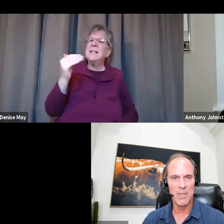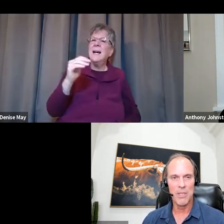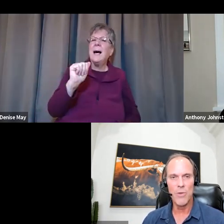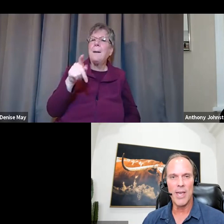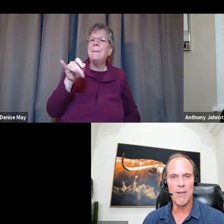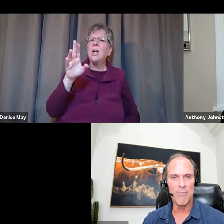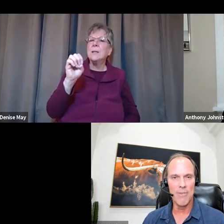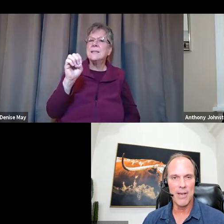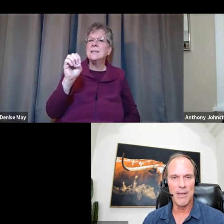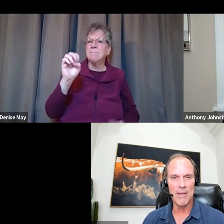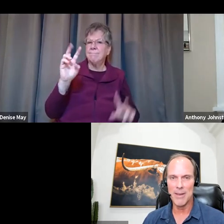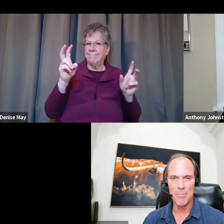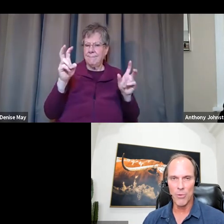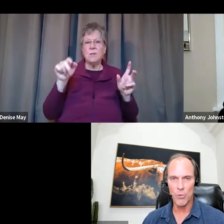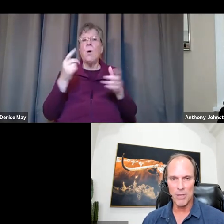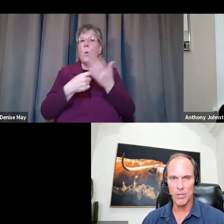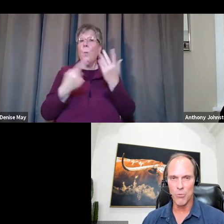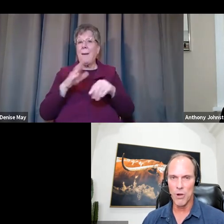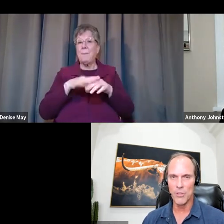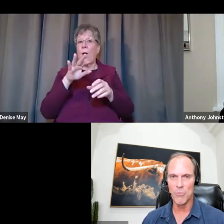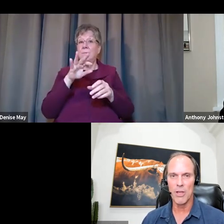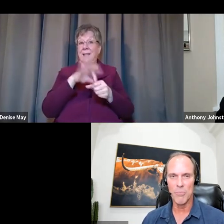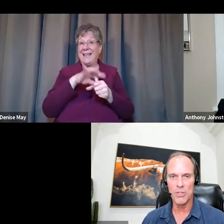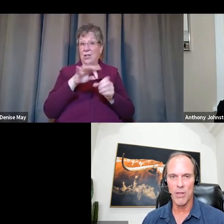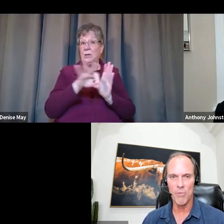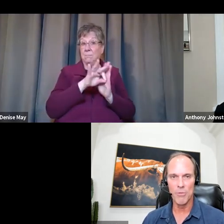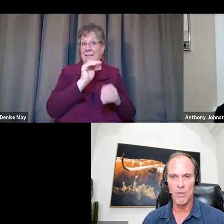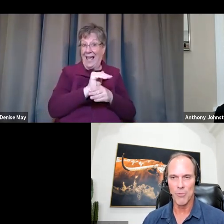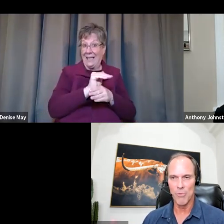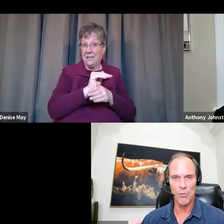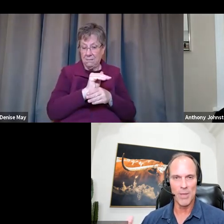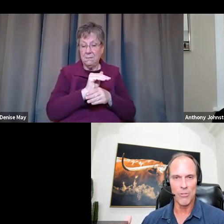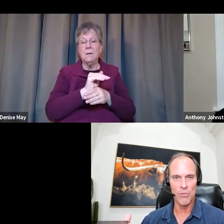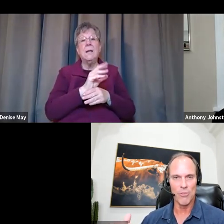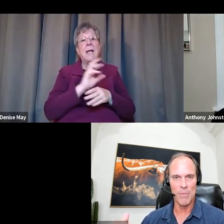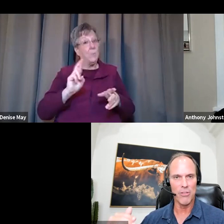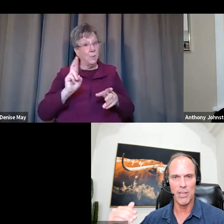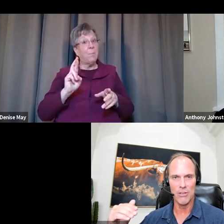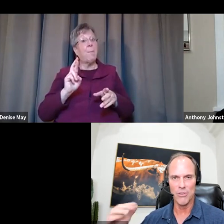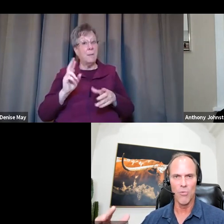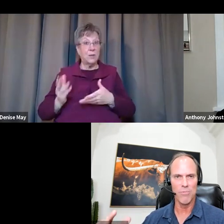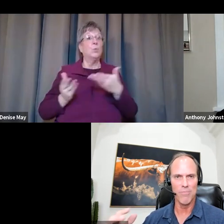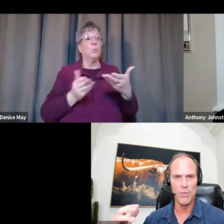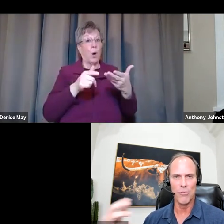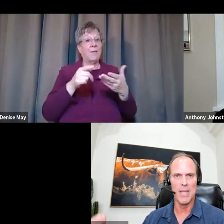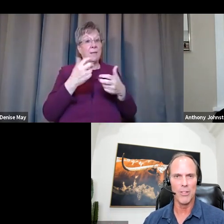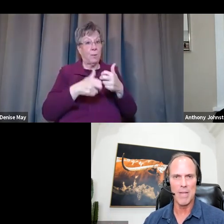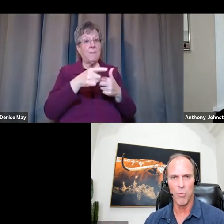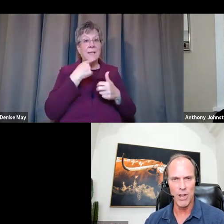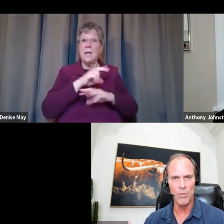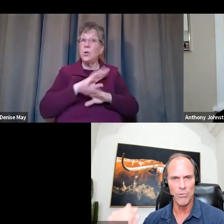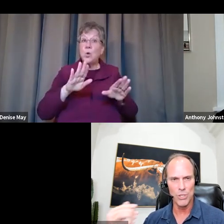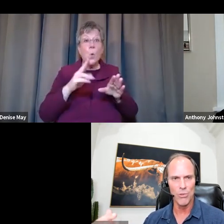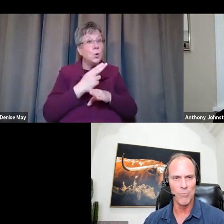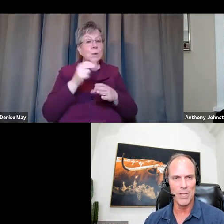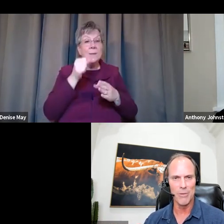night. You have, and by the way, the Republicans brought this upon themselves, as Professor Mann suggested, by saying, don't use mail-in